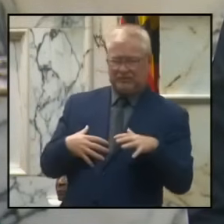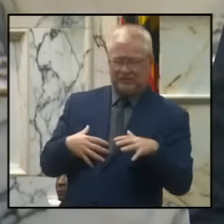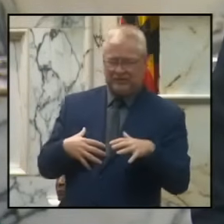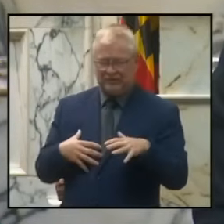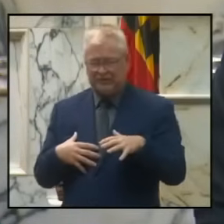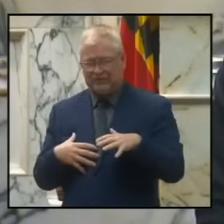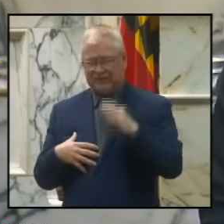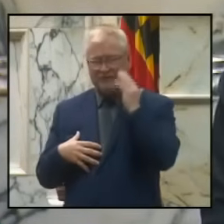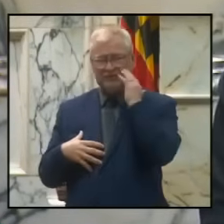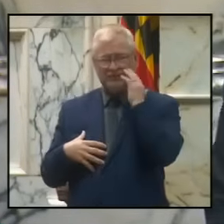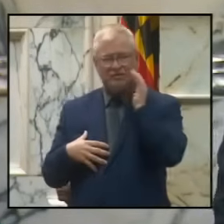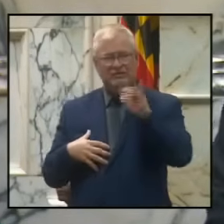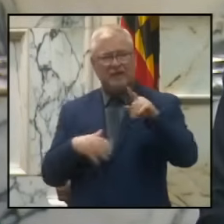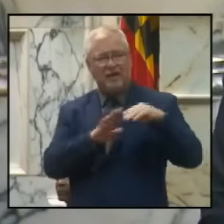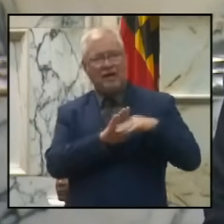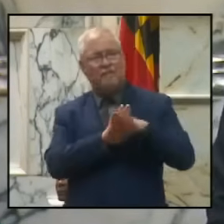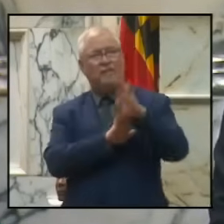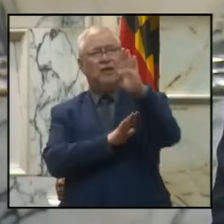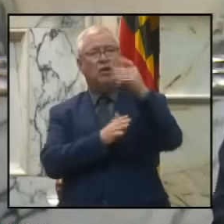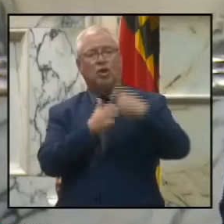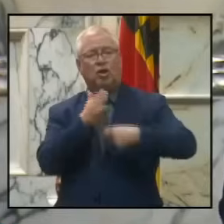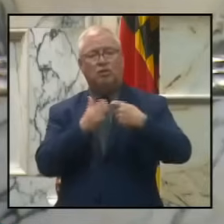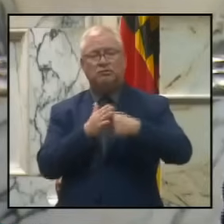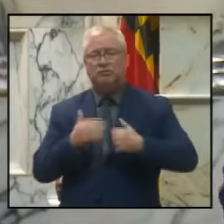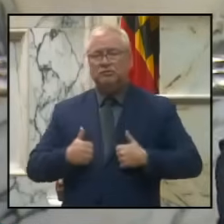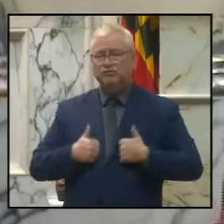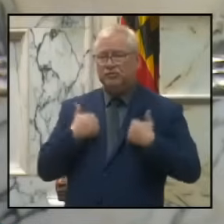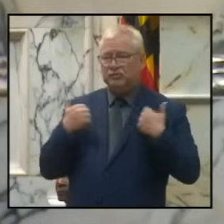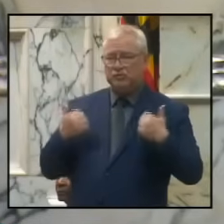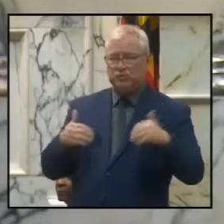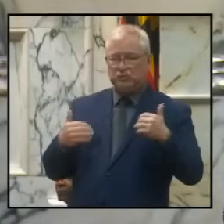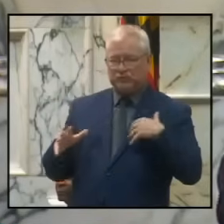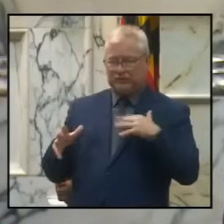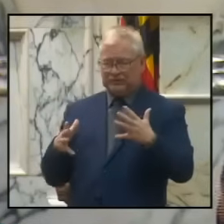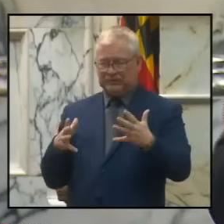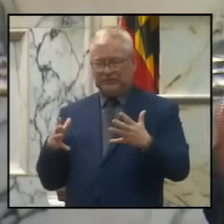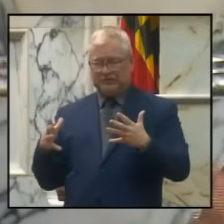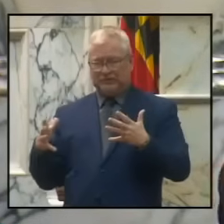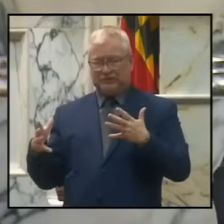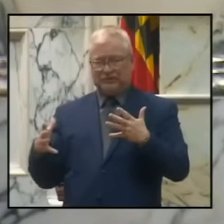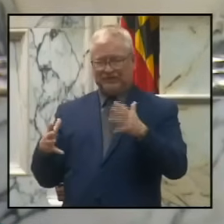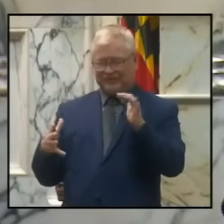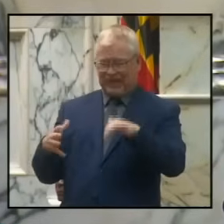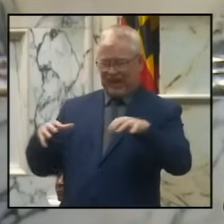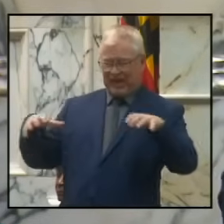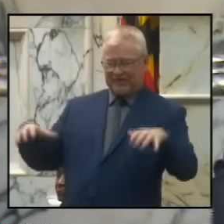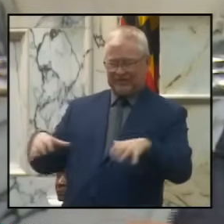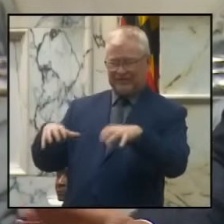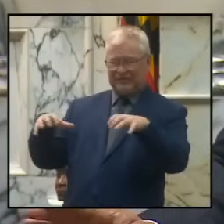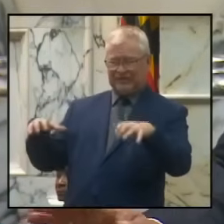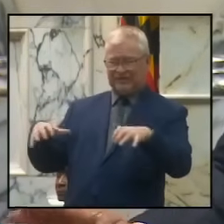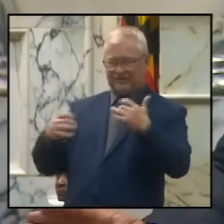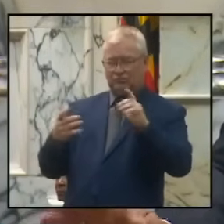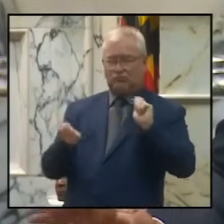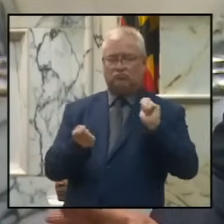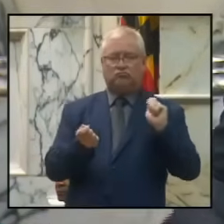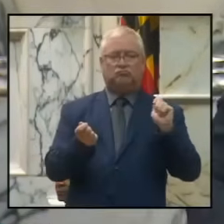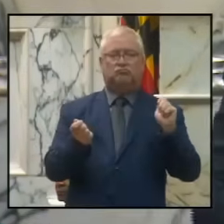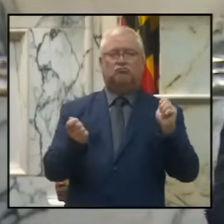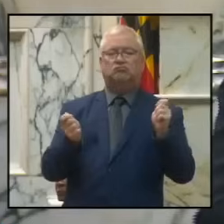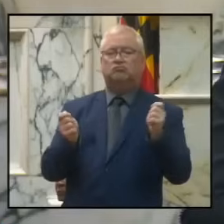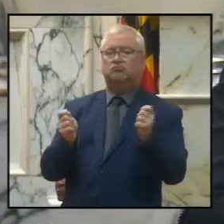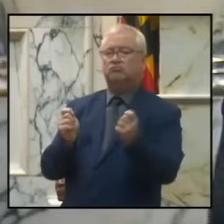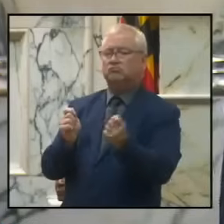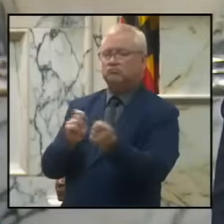And in a larger sense, and heartbreakingly, these actions mark a shift in a long-standing relationship